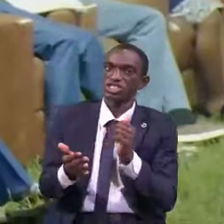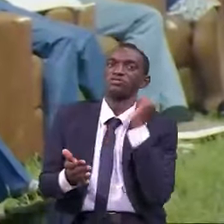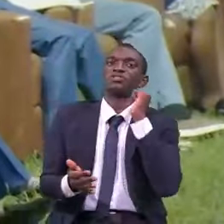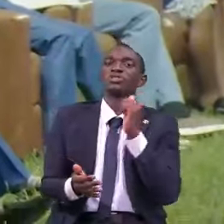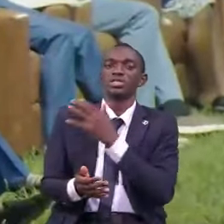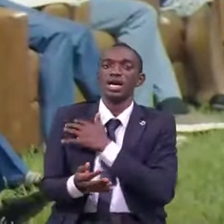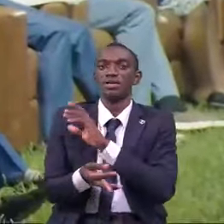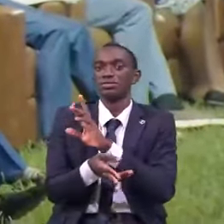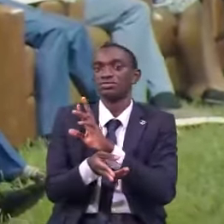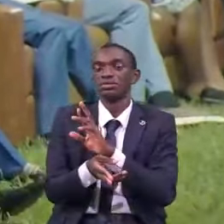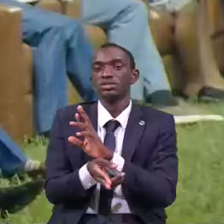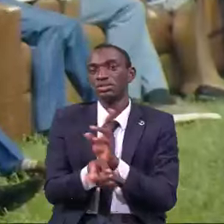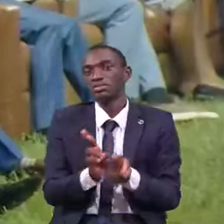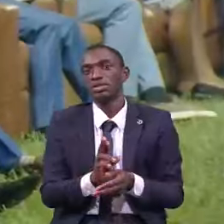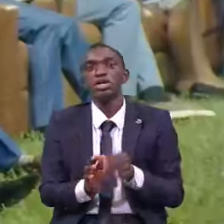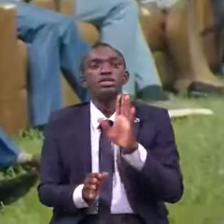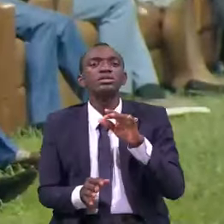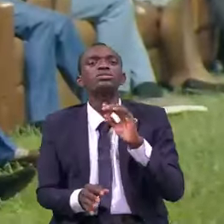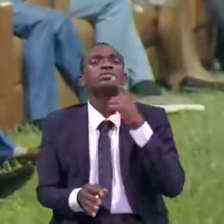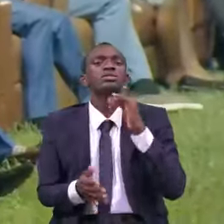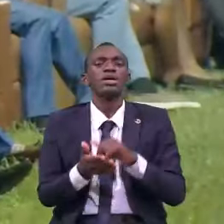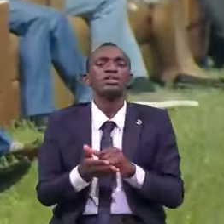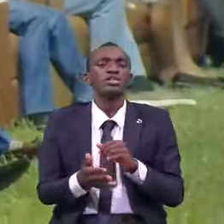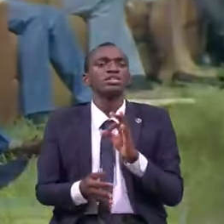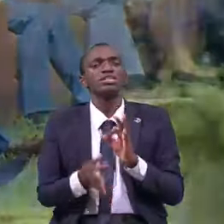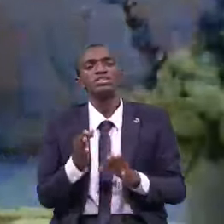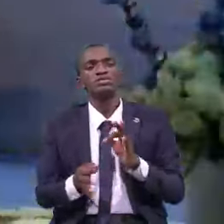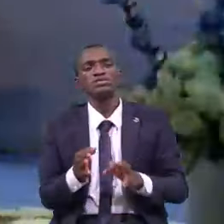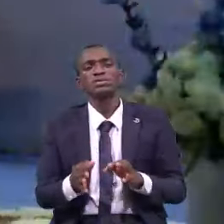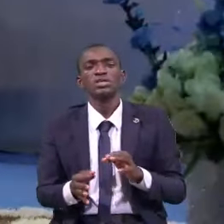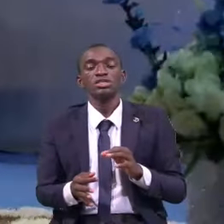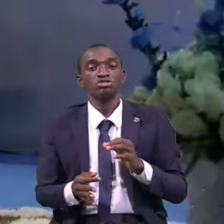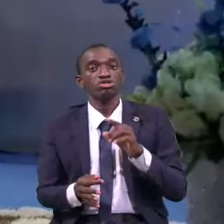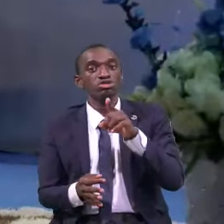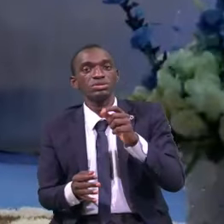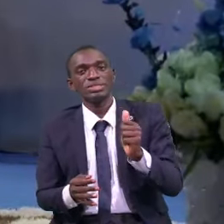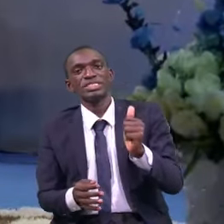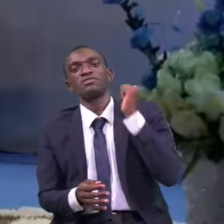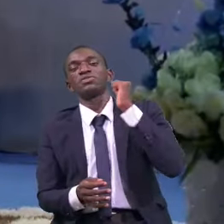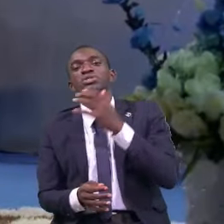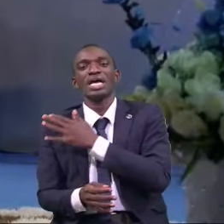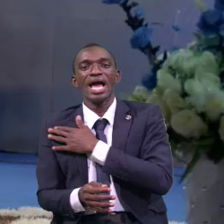All I need is healing. I don't want salvation. If you refuse and rebel.